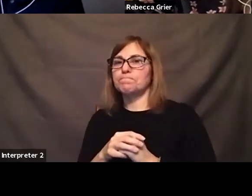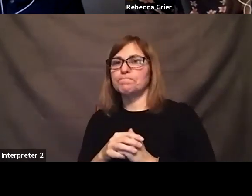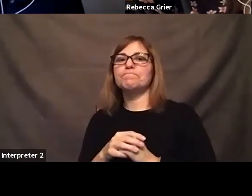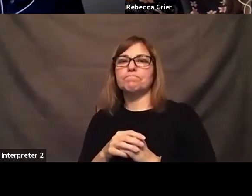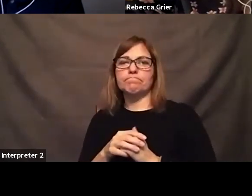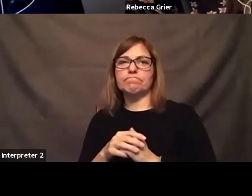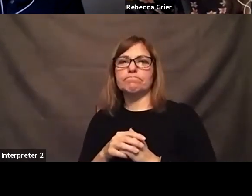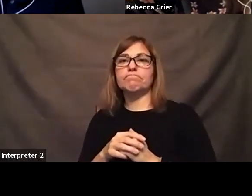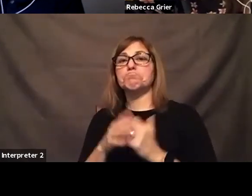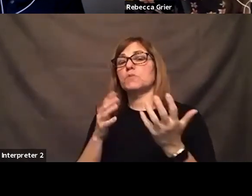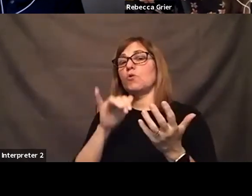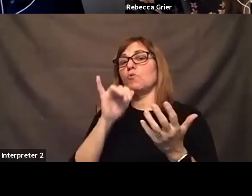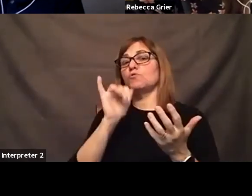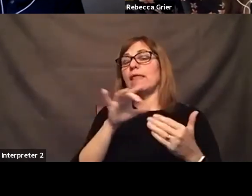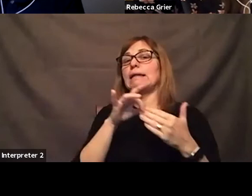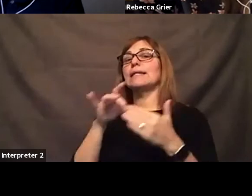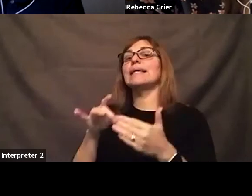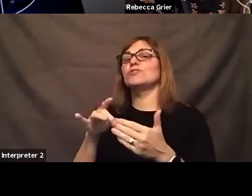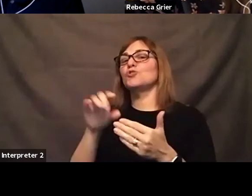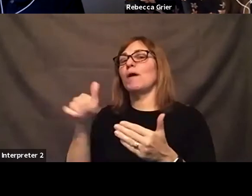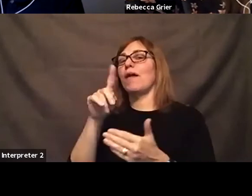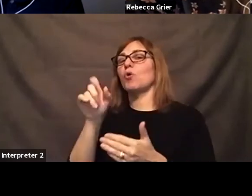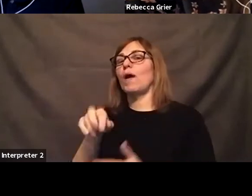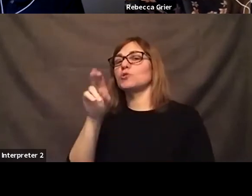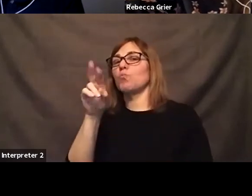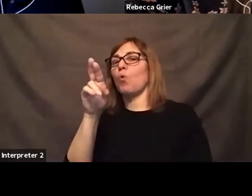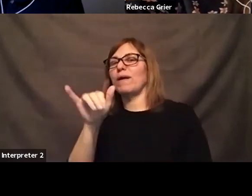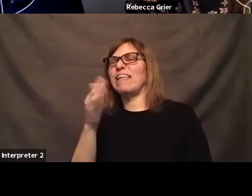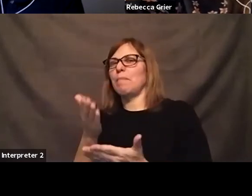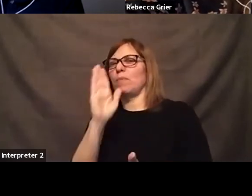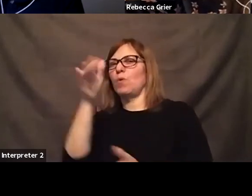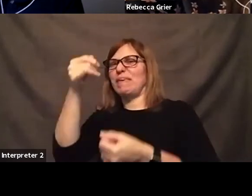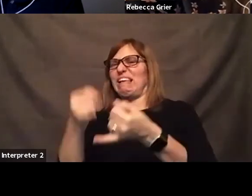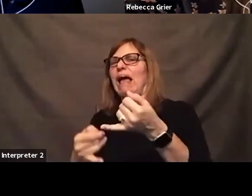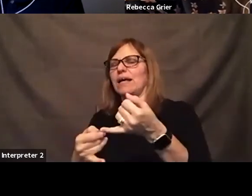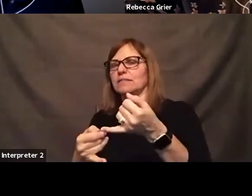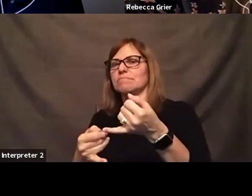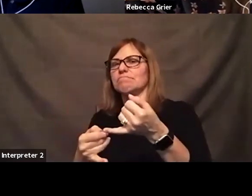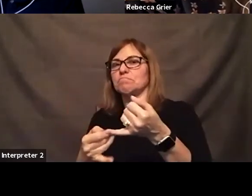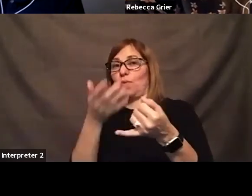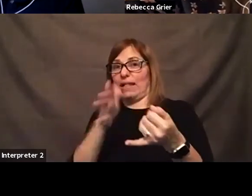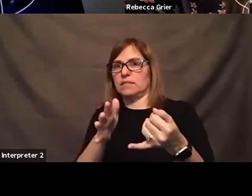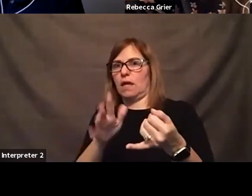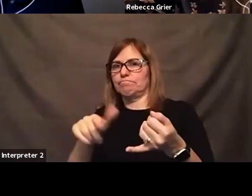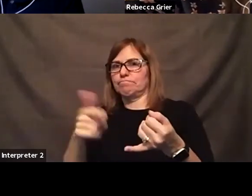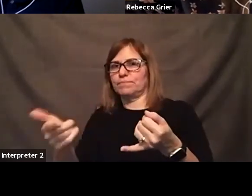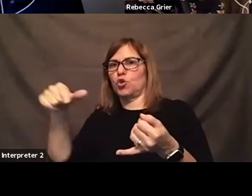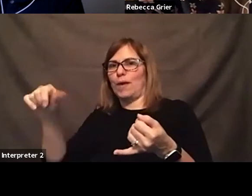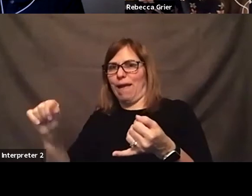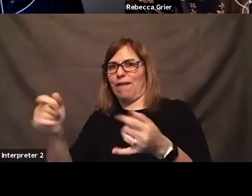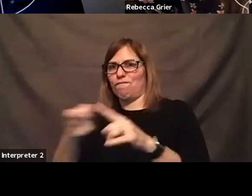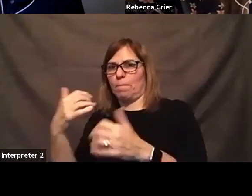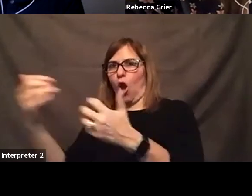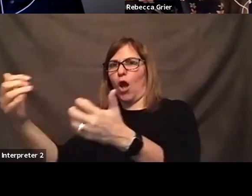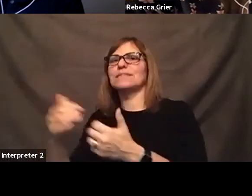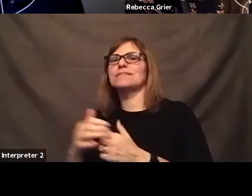So that leads me, Rory, to a question that maybe we'll close with and then get to some of the Q&A from the audience is, we talk